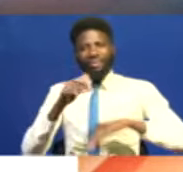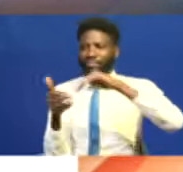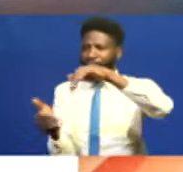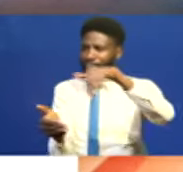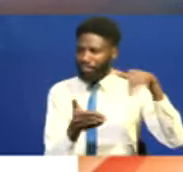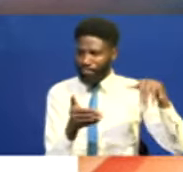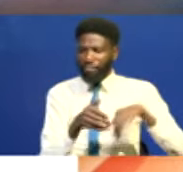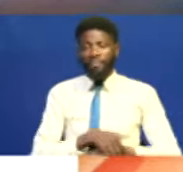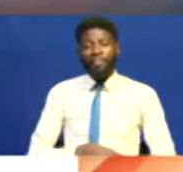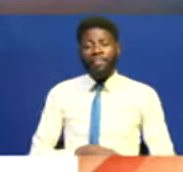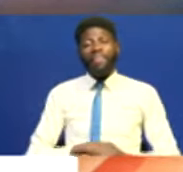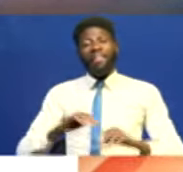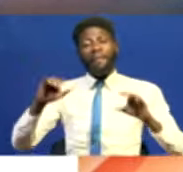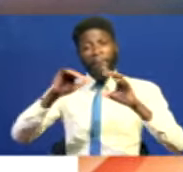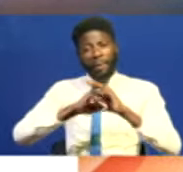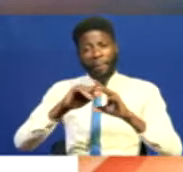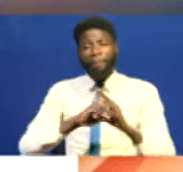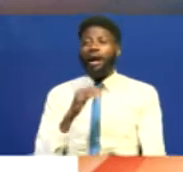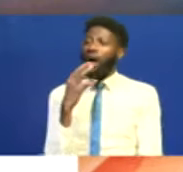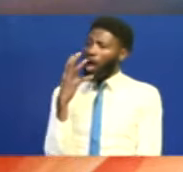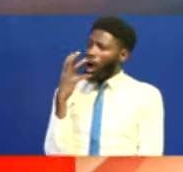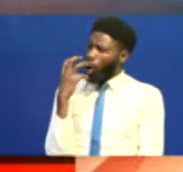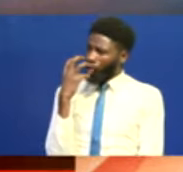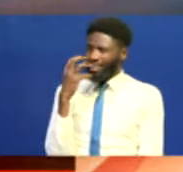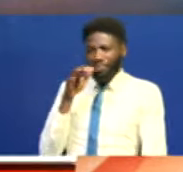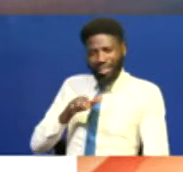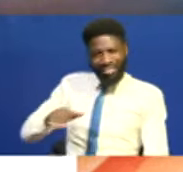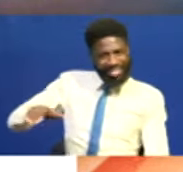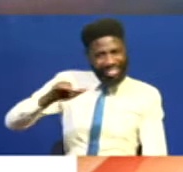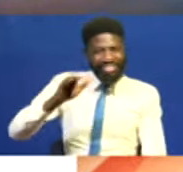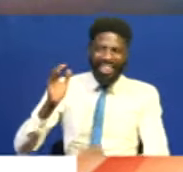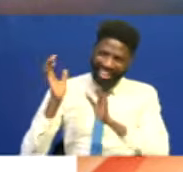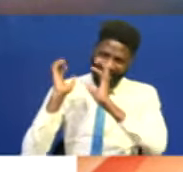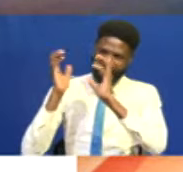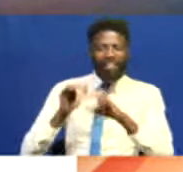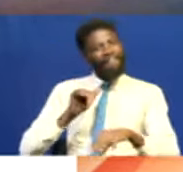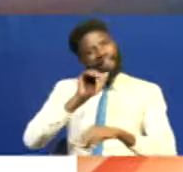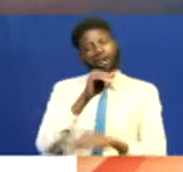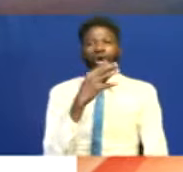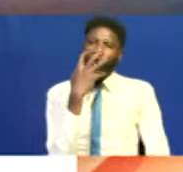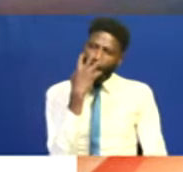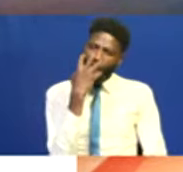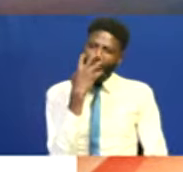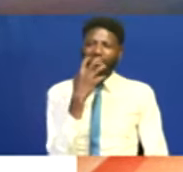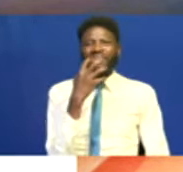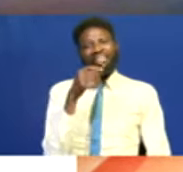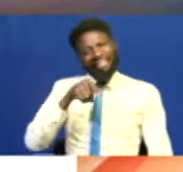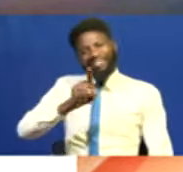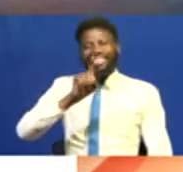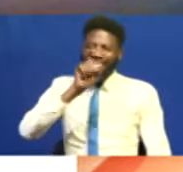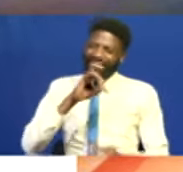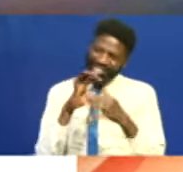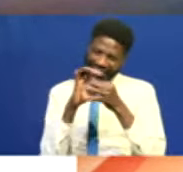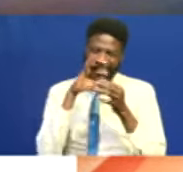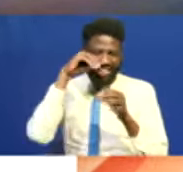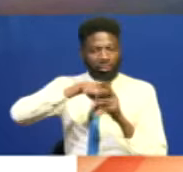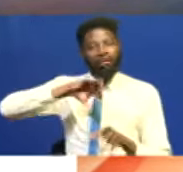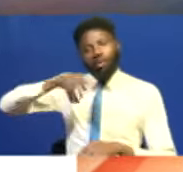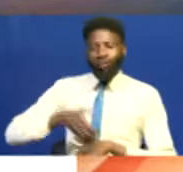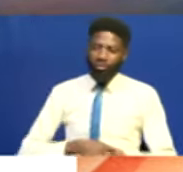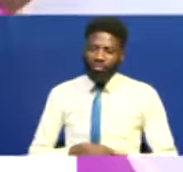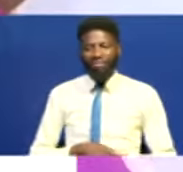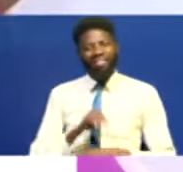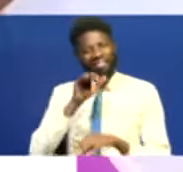Members of the Orange Democratic Movement Party in Kilifi County have urged the party unity in the county. They have called on